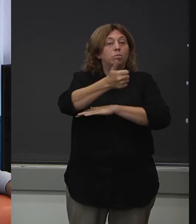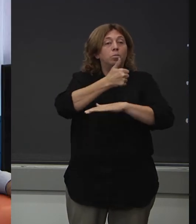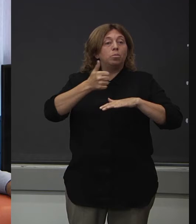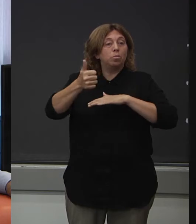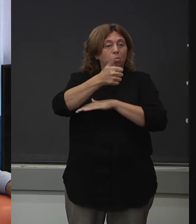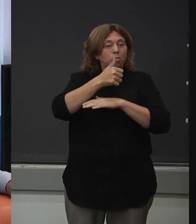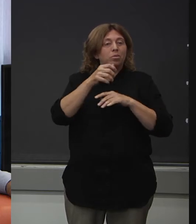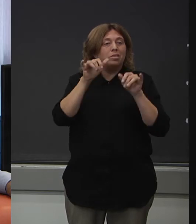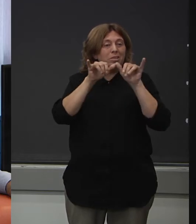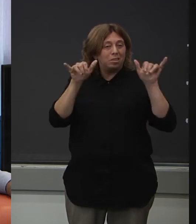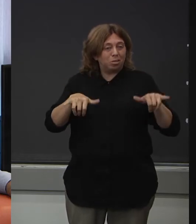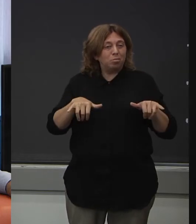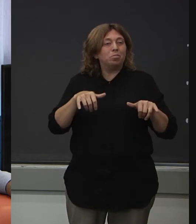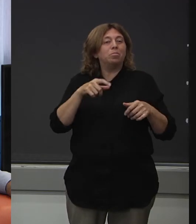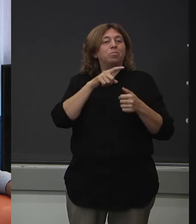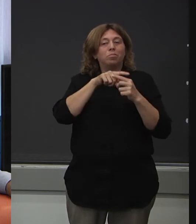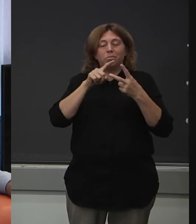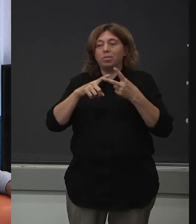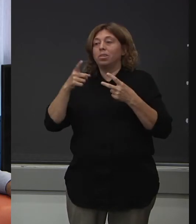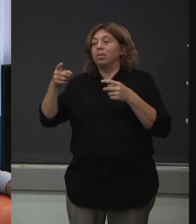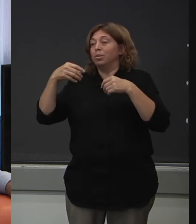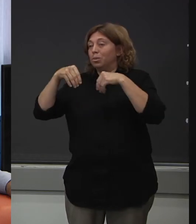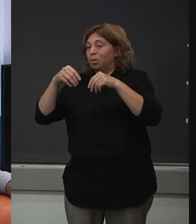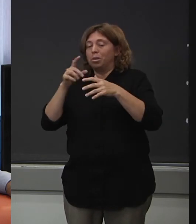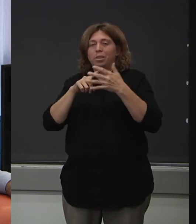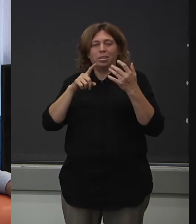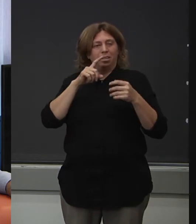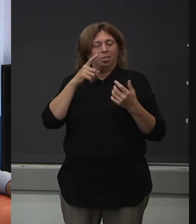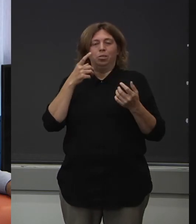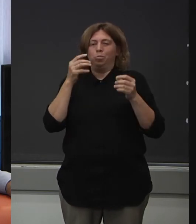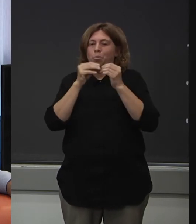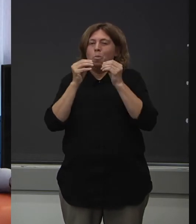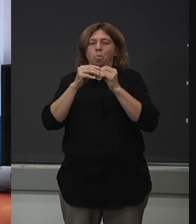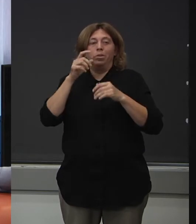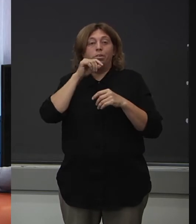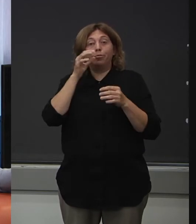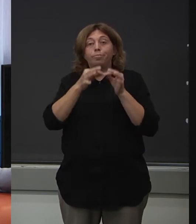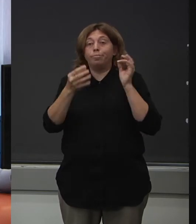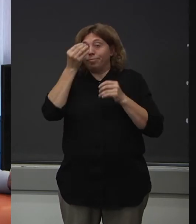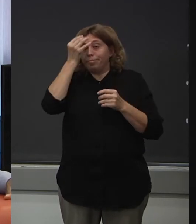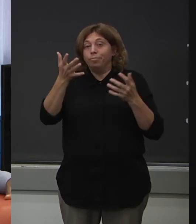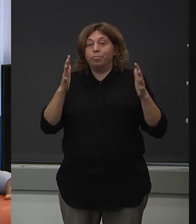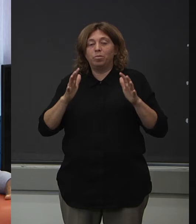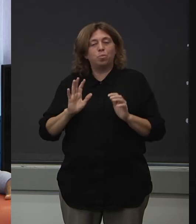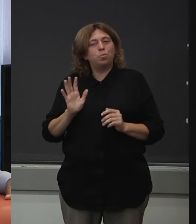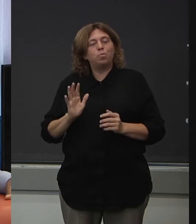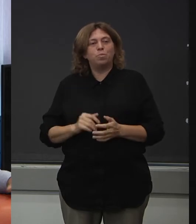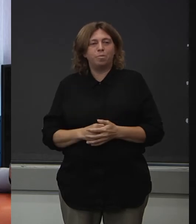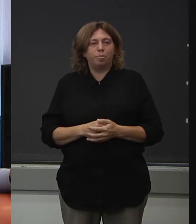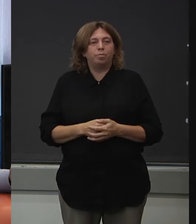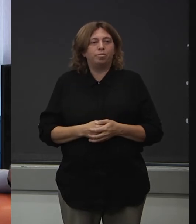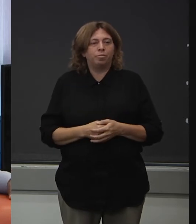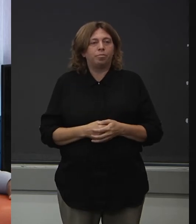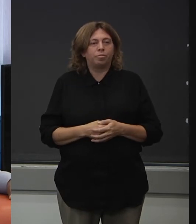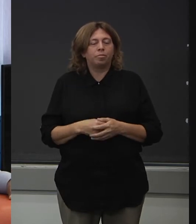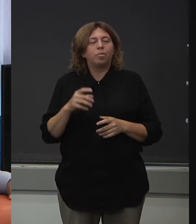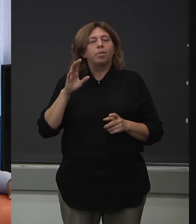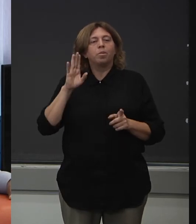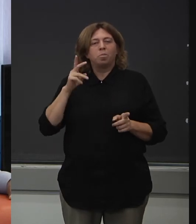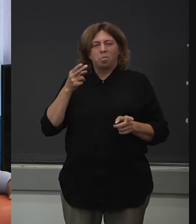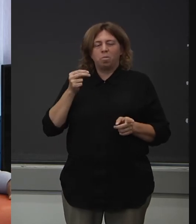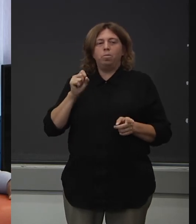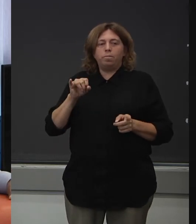Yeah, it's very, very important that people in settings like that, employees in settings like